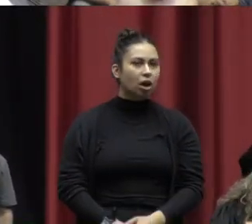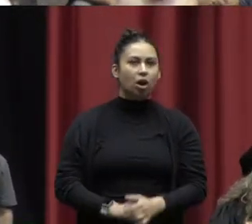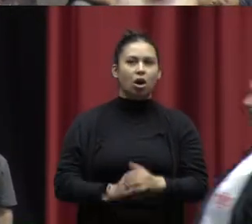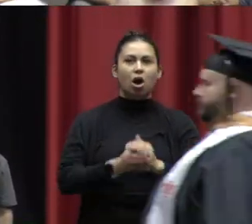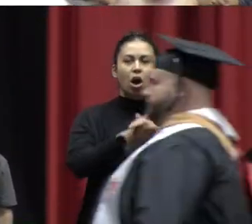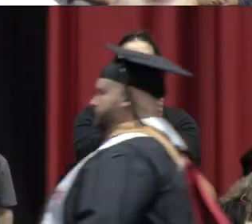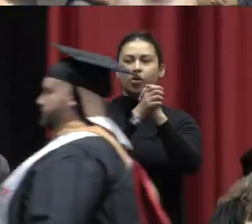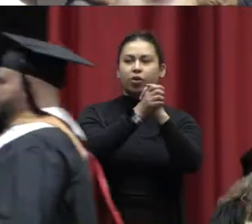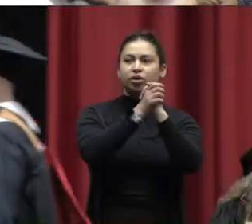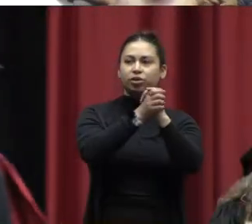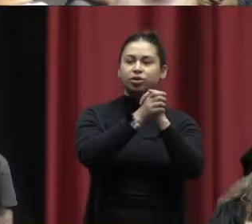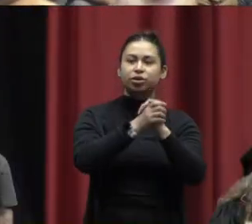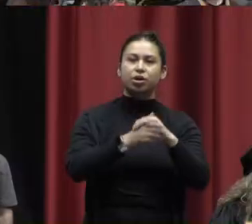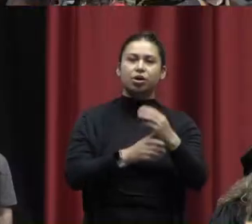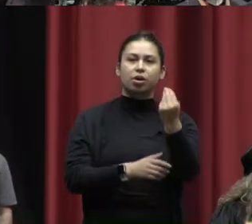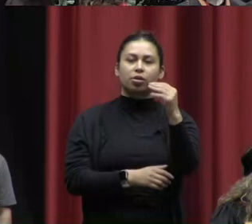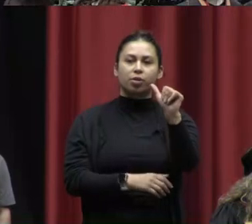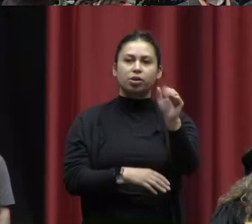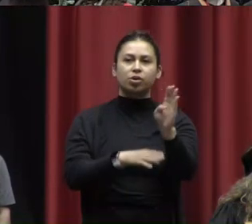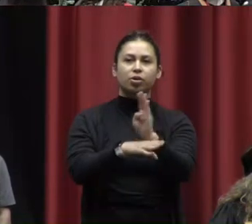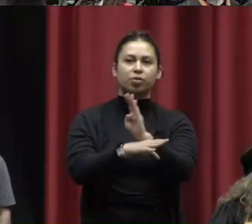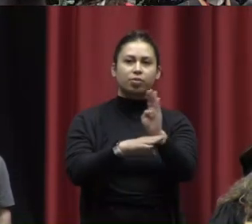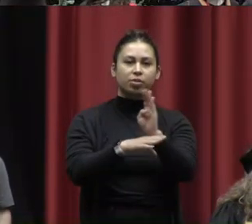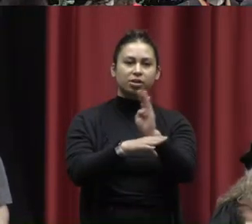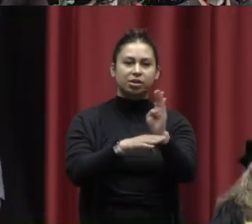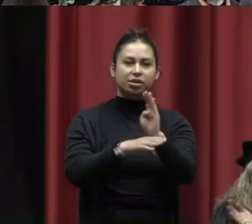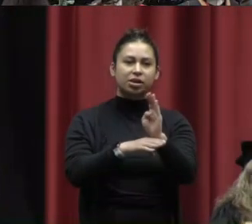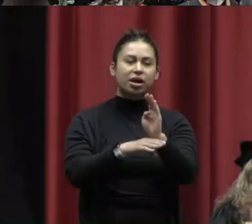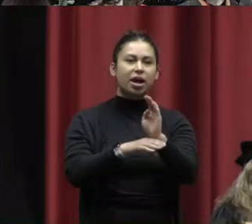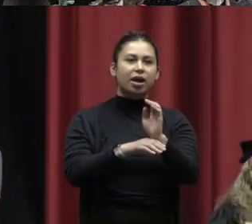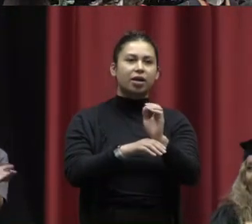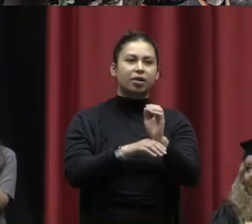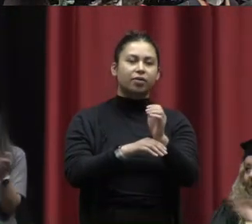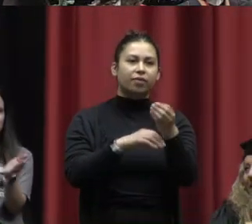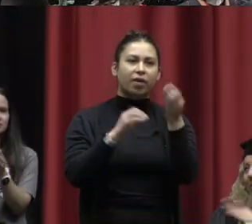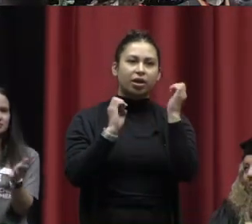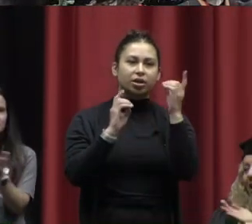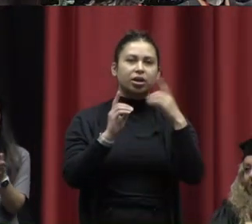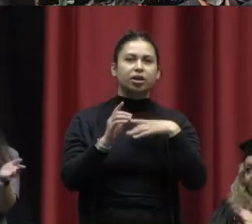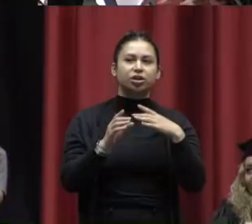Congratulations to our Master of Business Administration